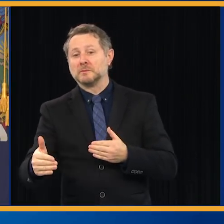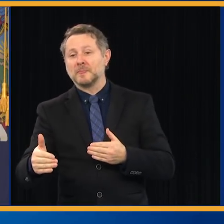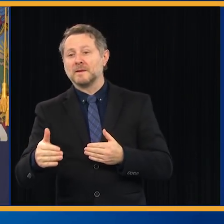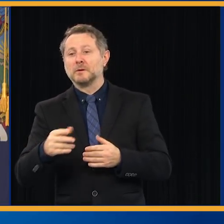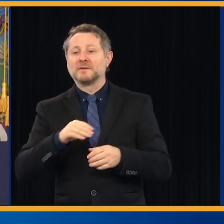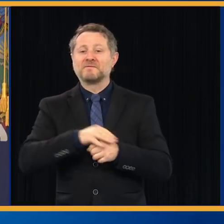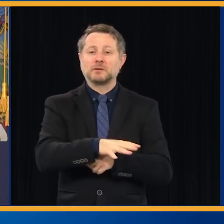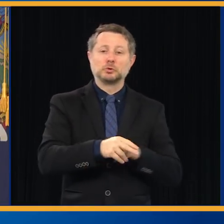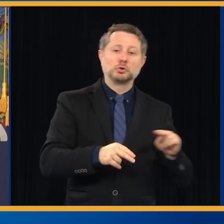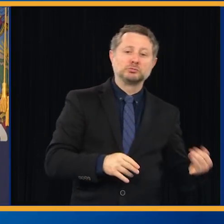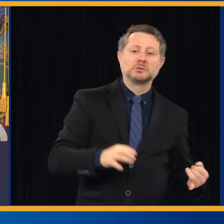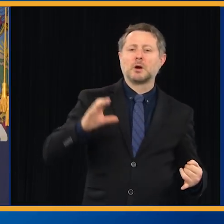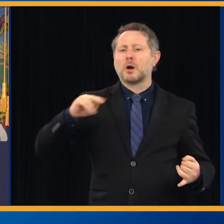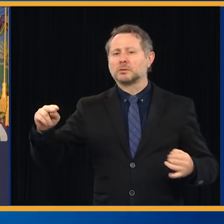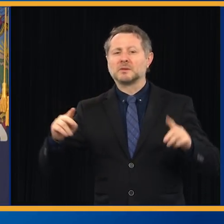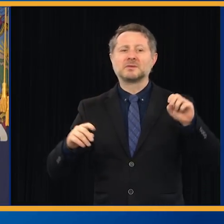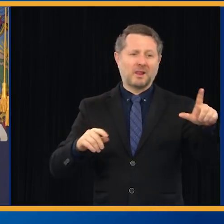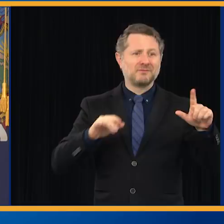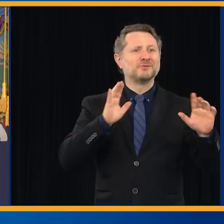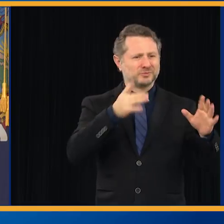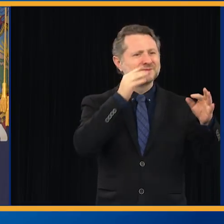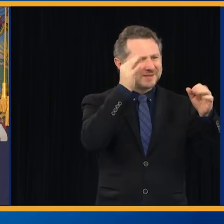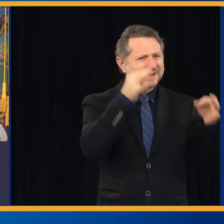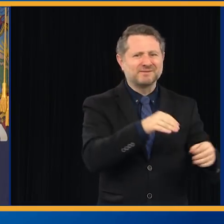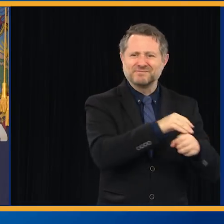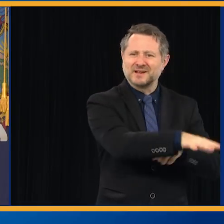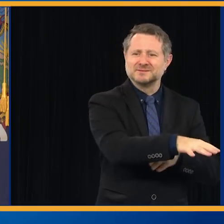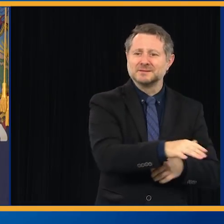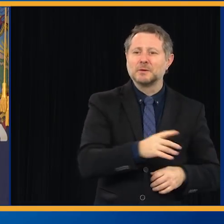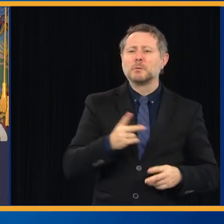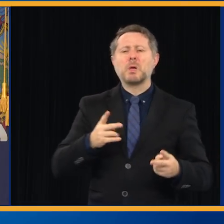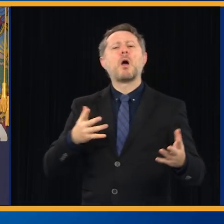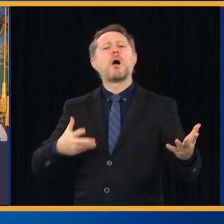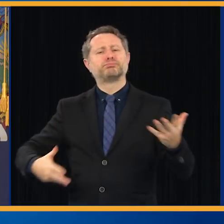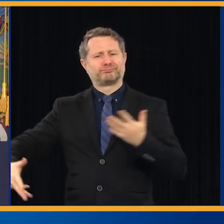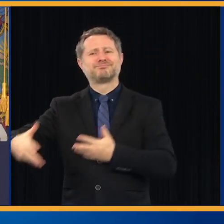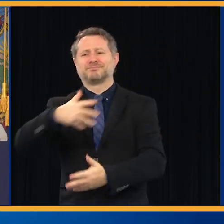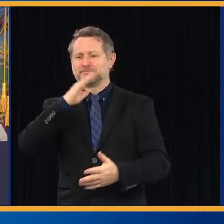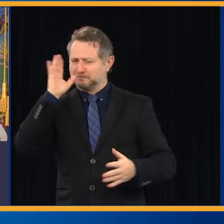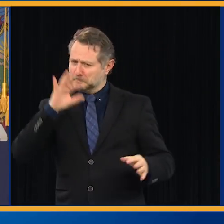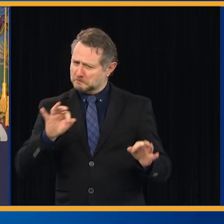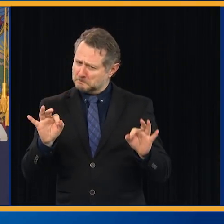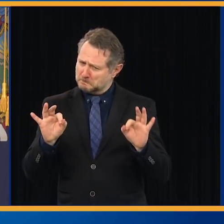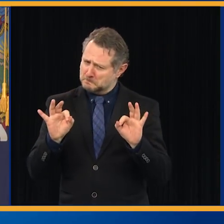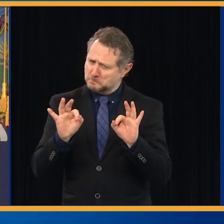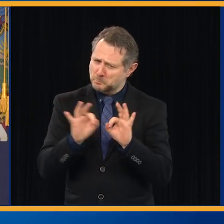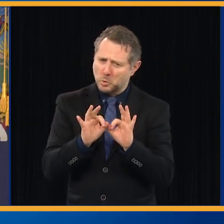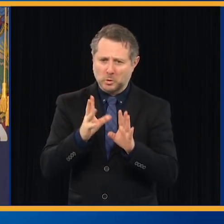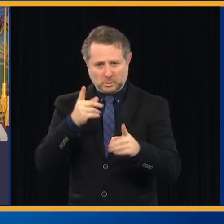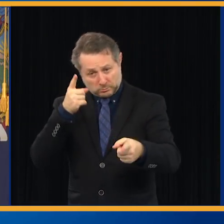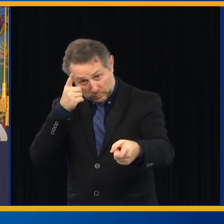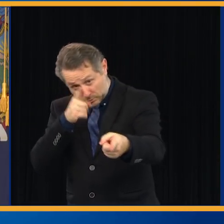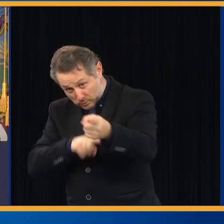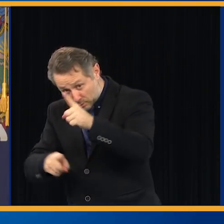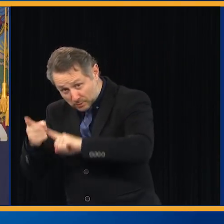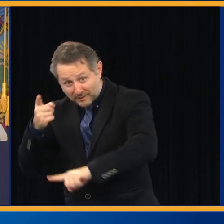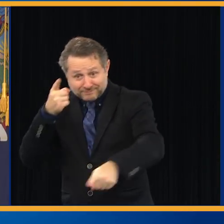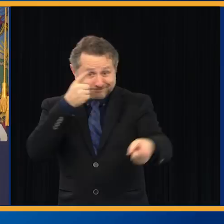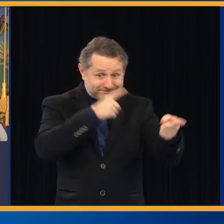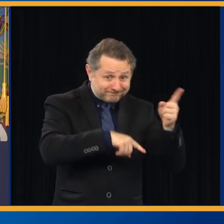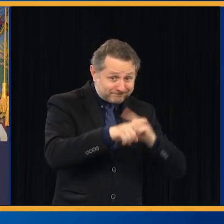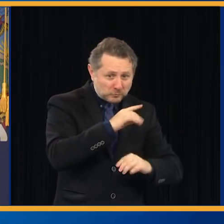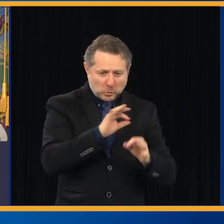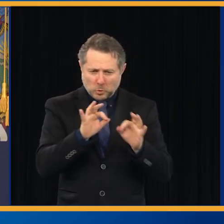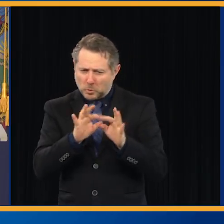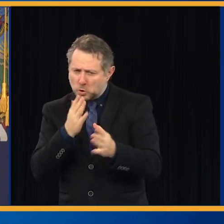et cetera. People are very mobile right now. So it's a very important relationship for us, both